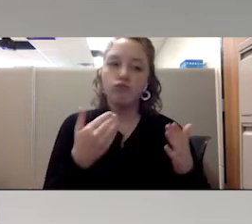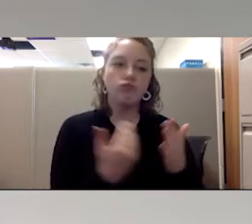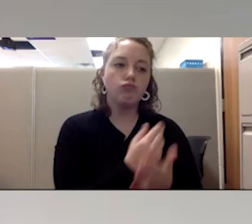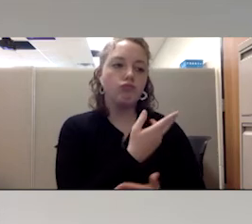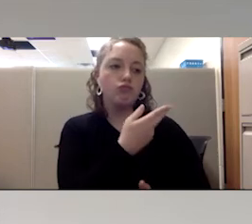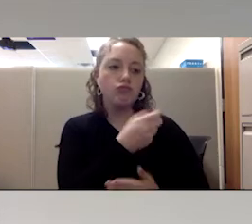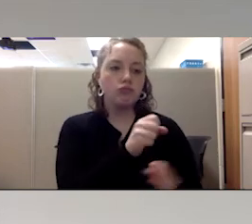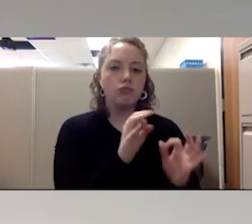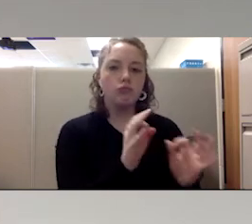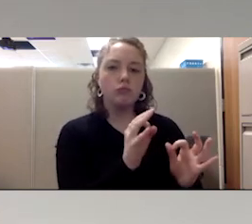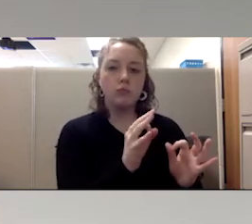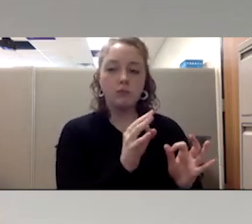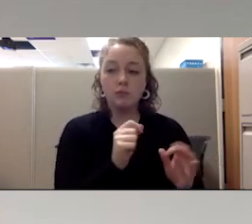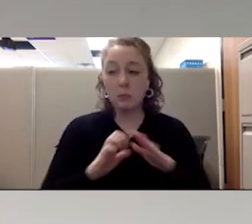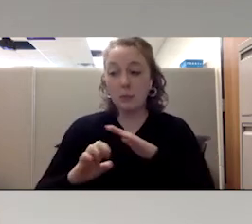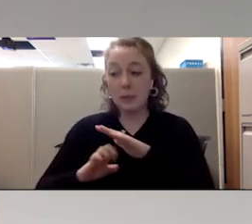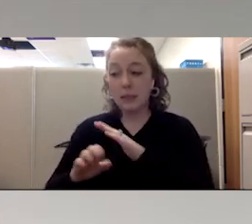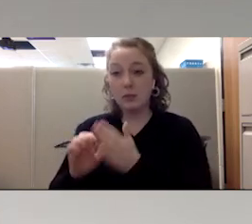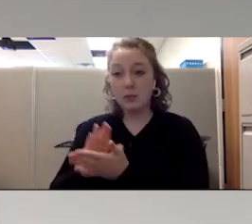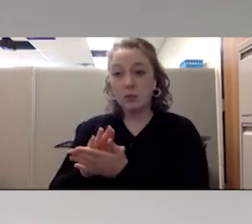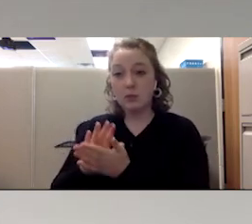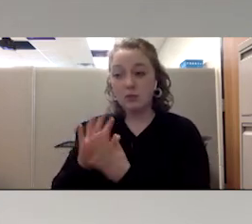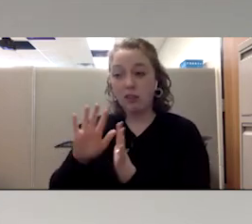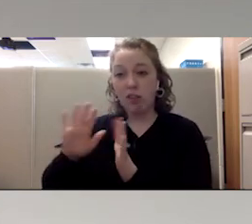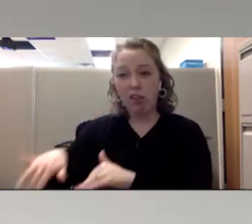3 elementary schools or something along those lines.